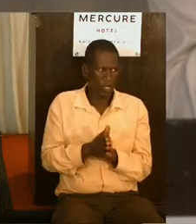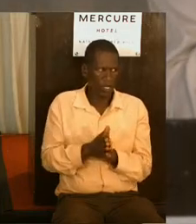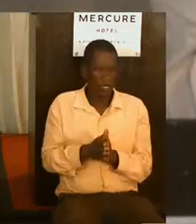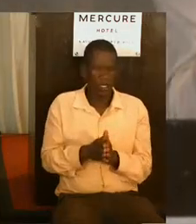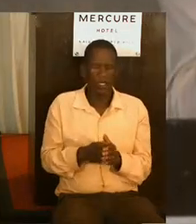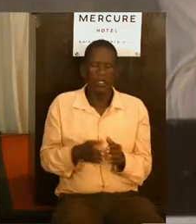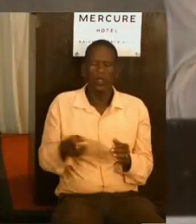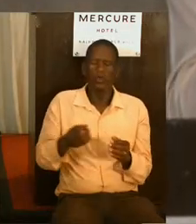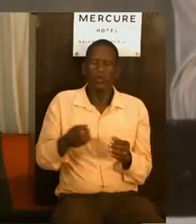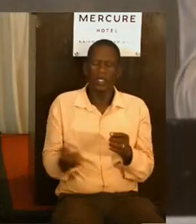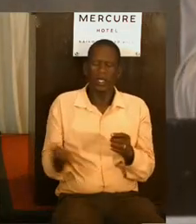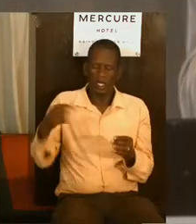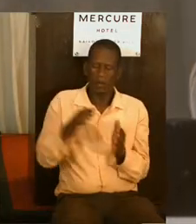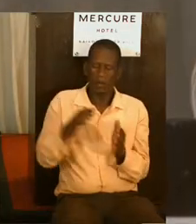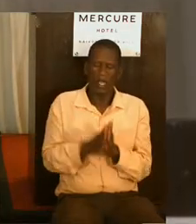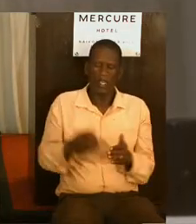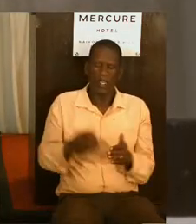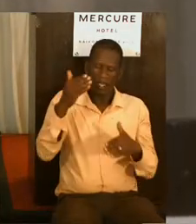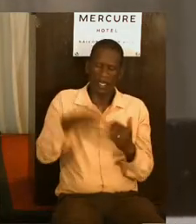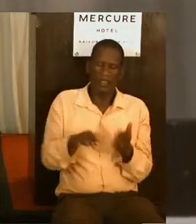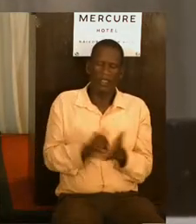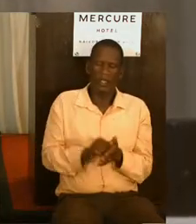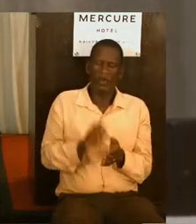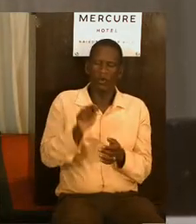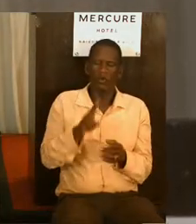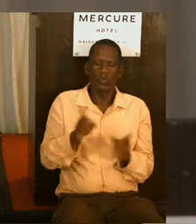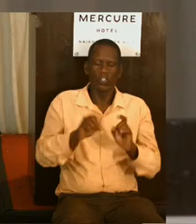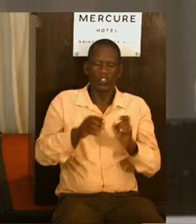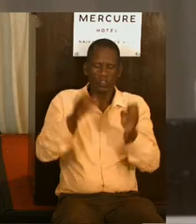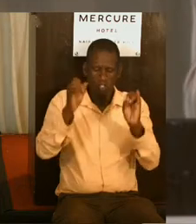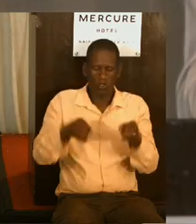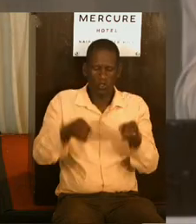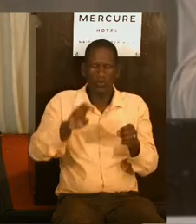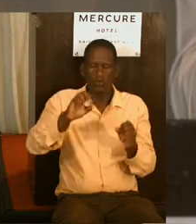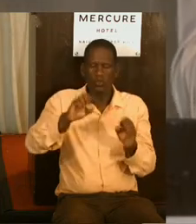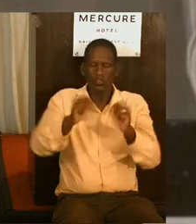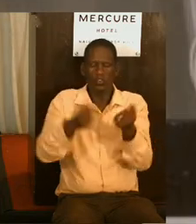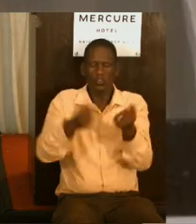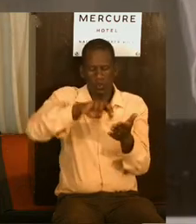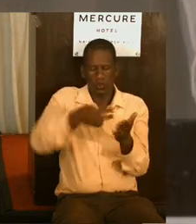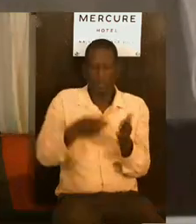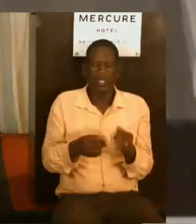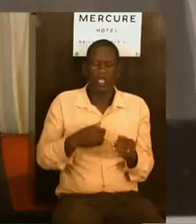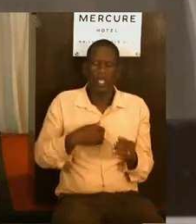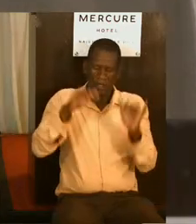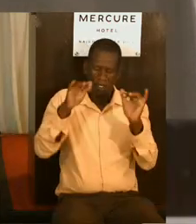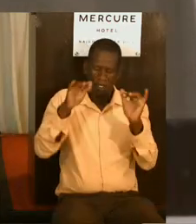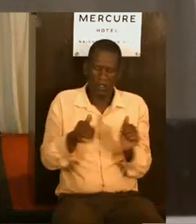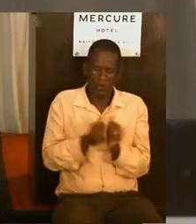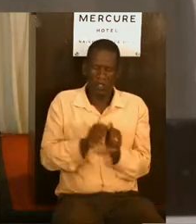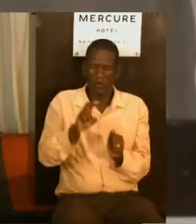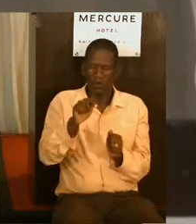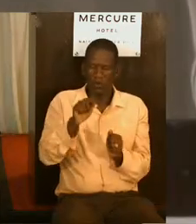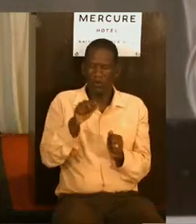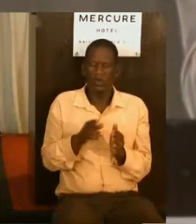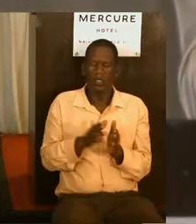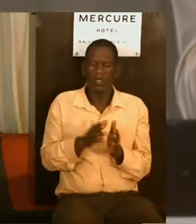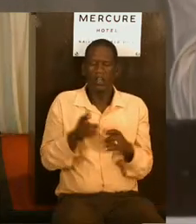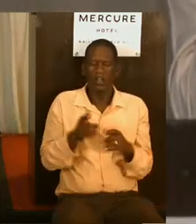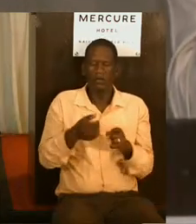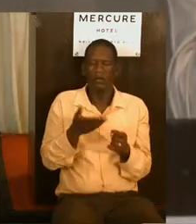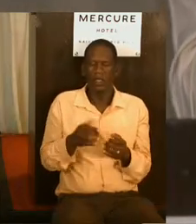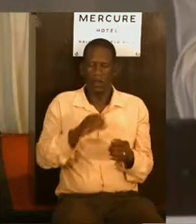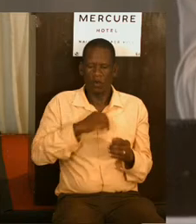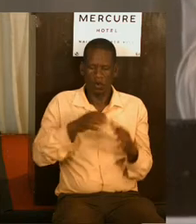we came and concluded that utu is not a new social contract it has been with us and from